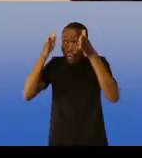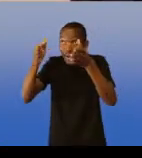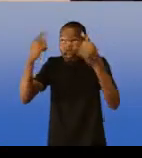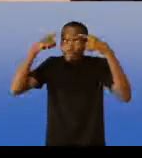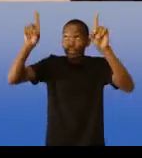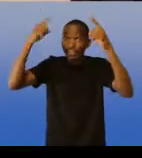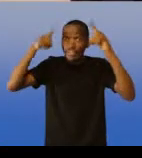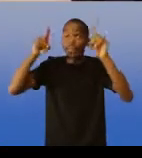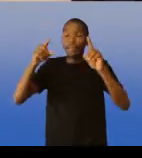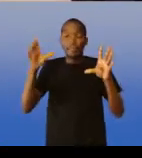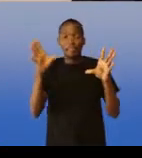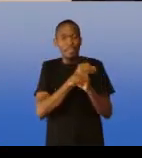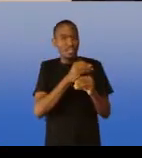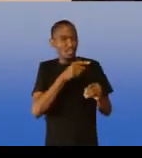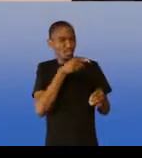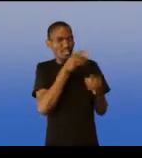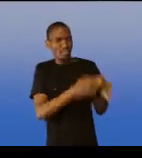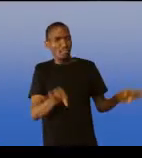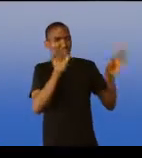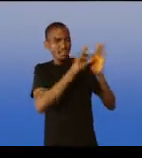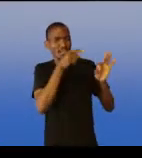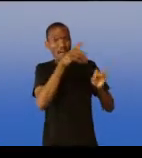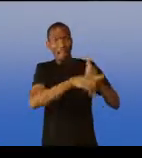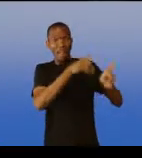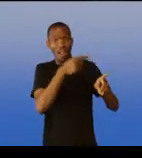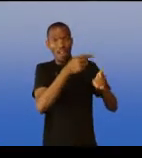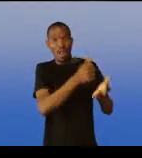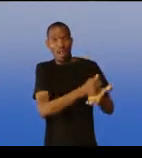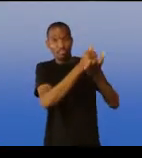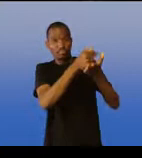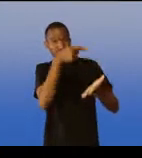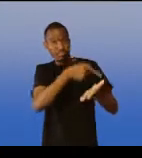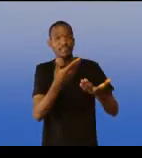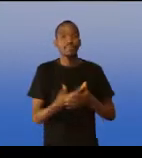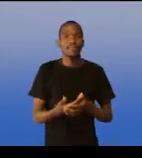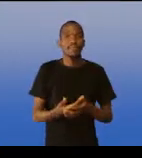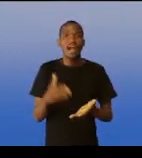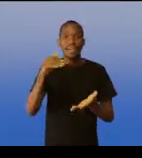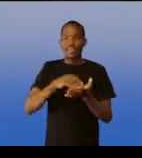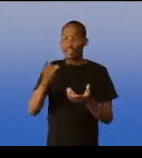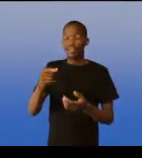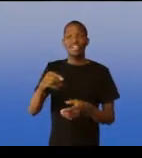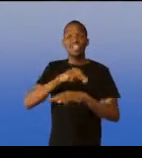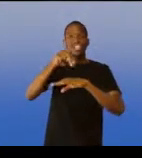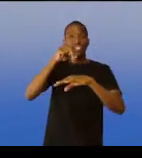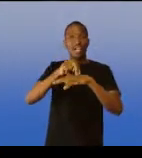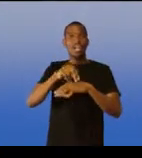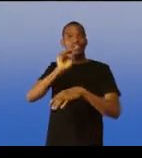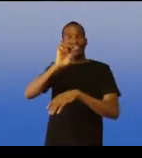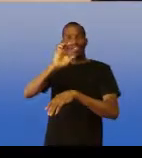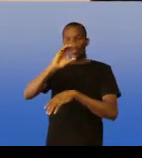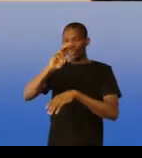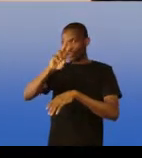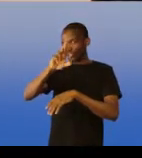point that there are still people that need help. It started with Condi Rice. who was my national security counselor, and she came